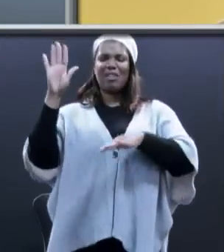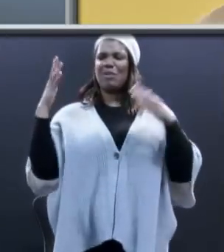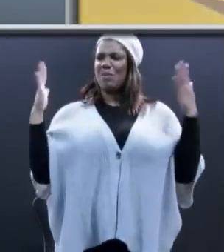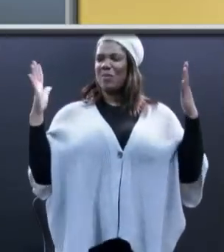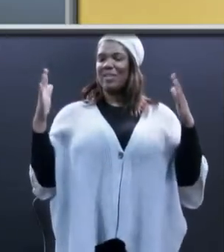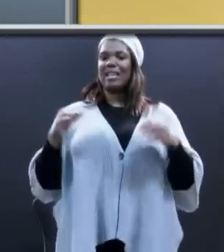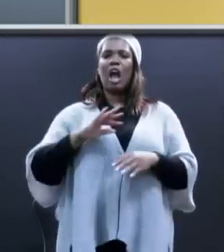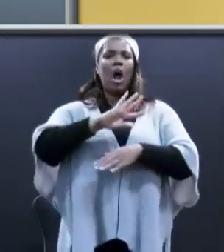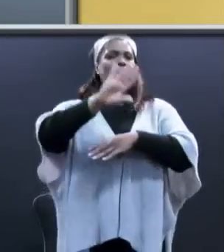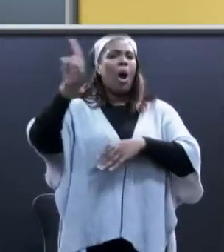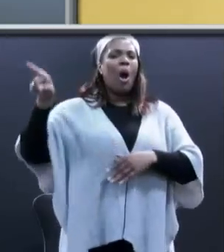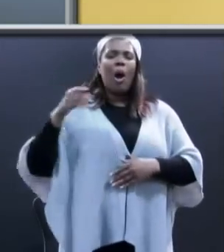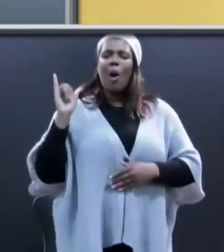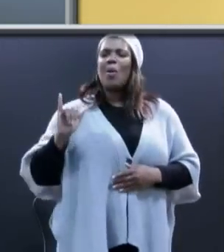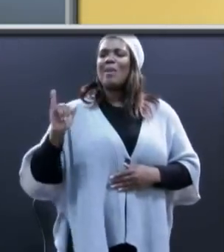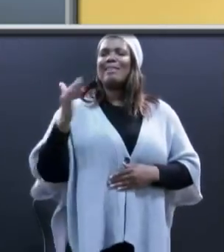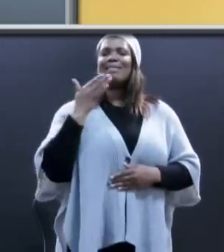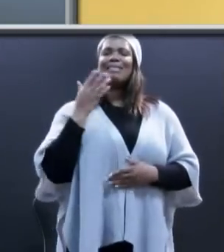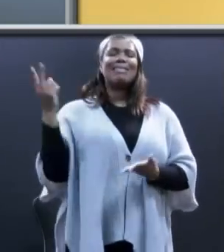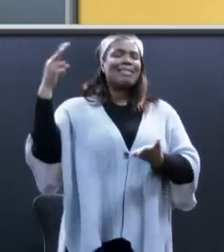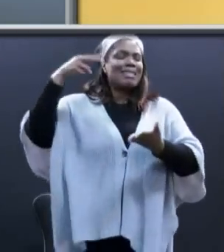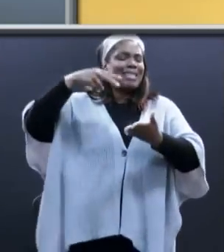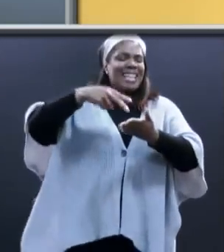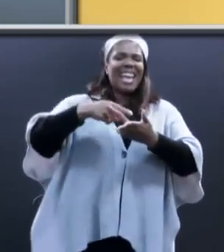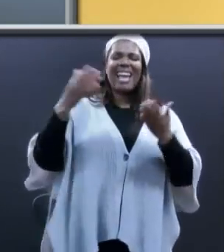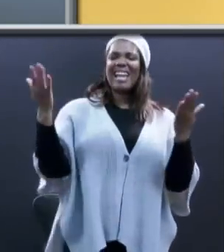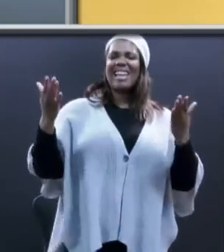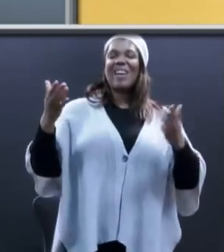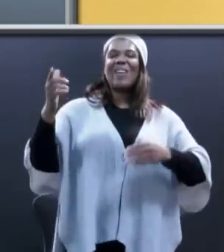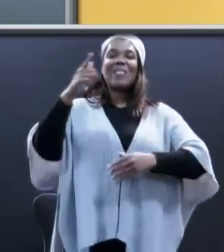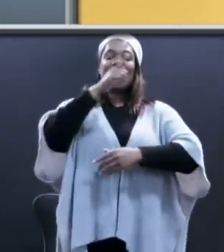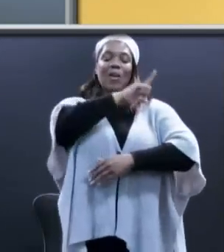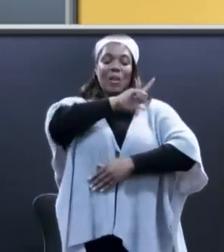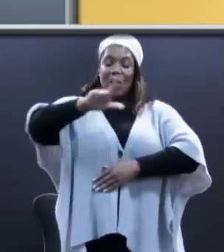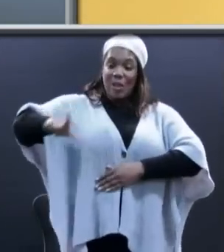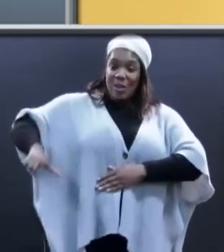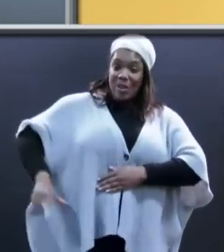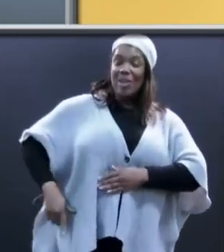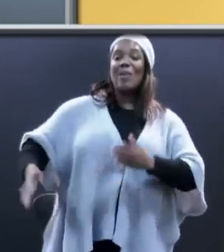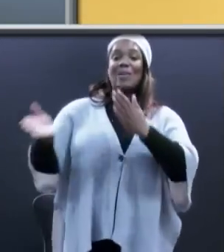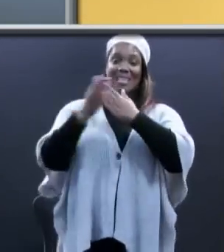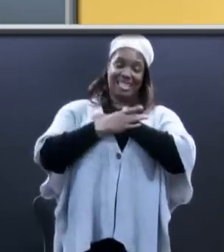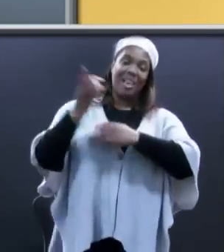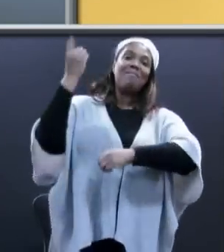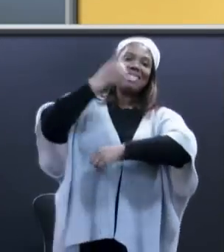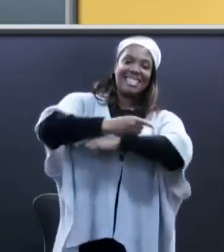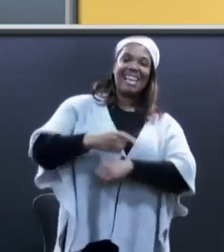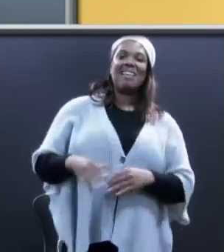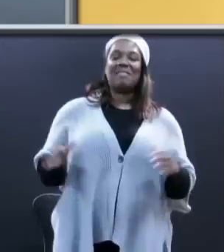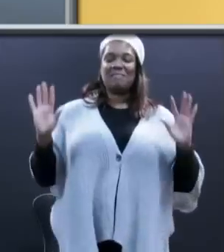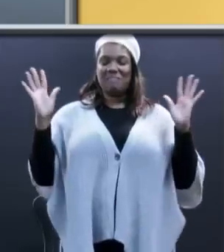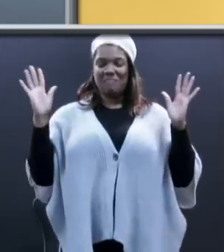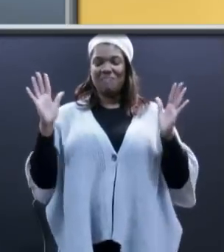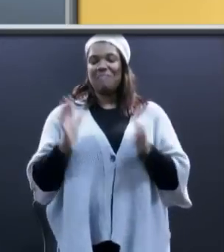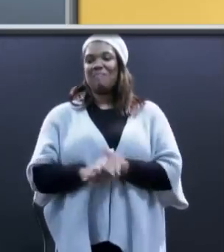And as always, it is good to stand before you on the Lord's Sabbath day.